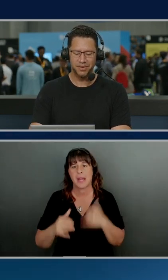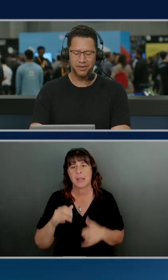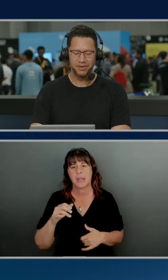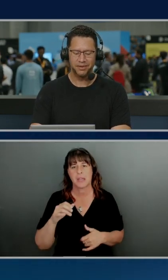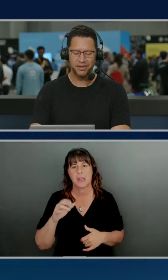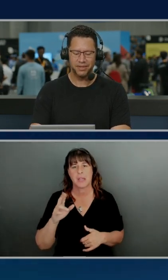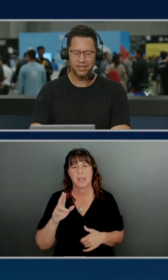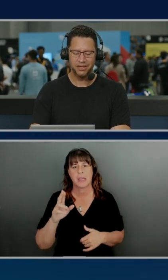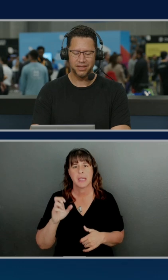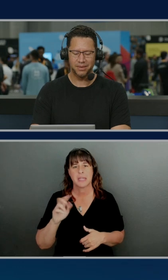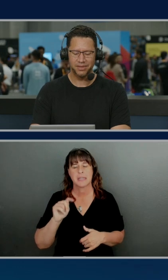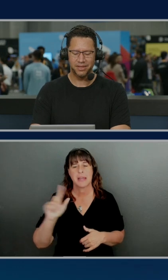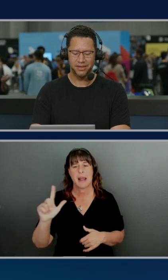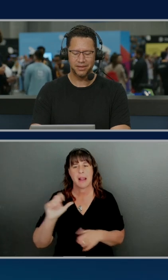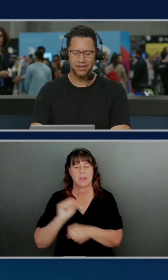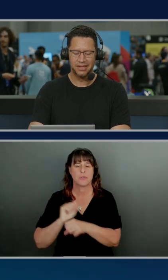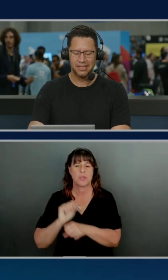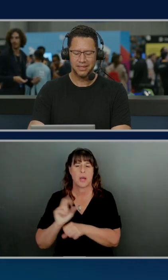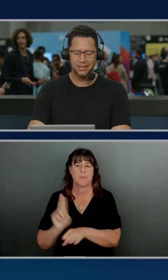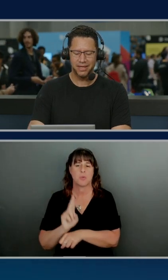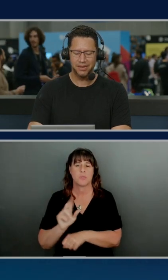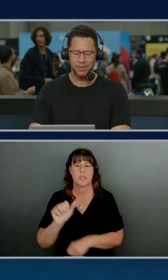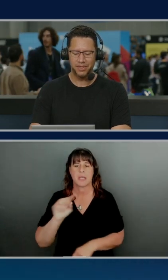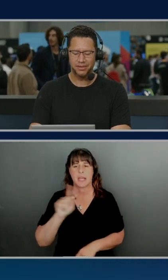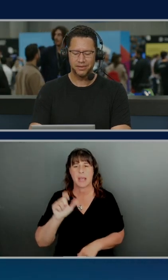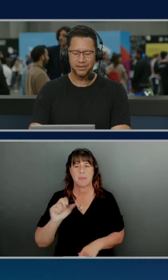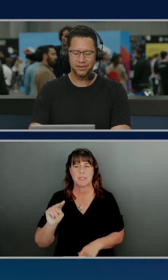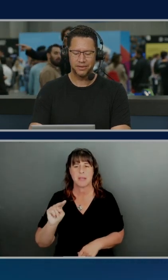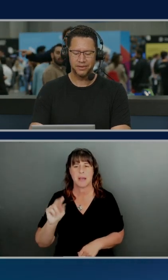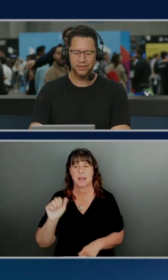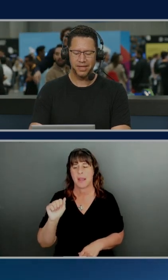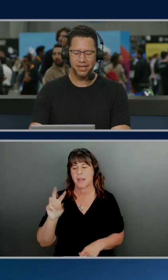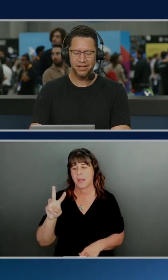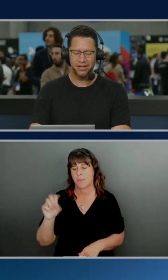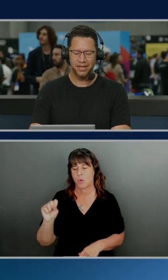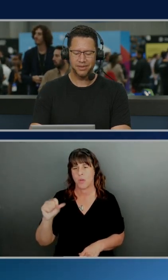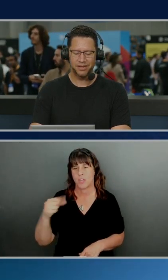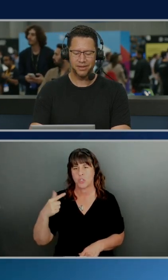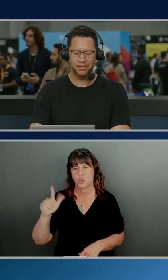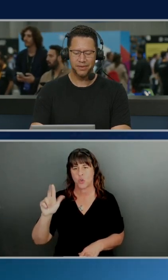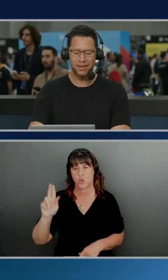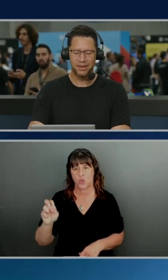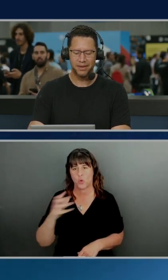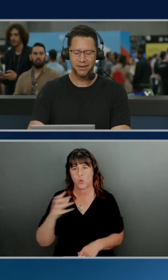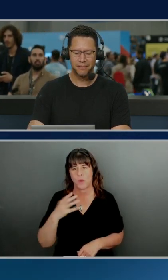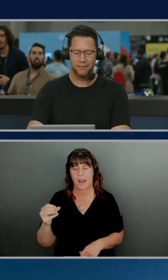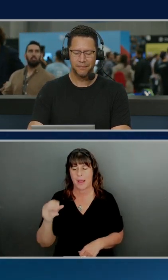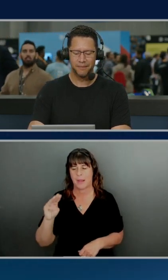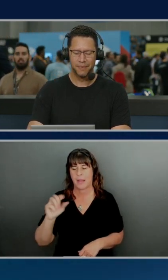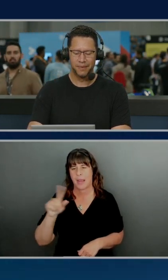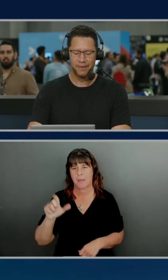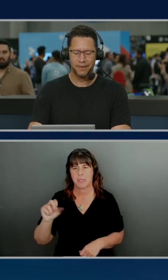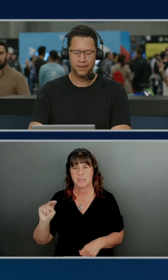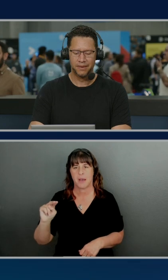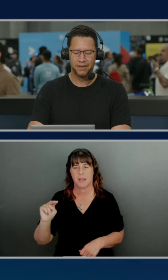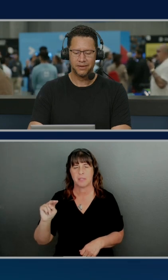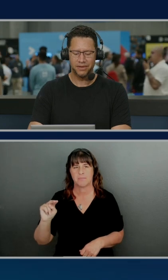job using Amazon AWS Glue and Amazon